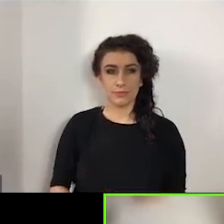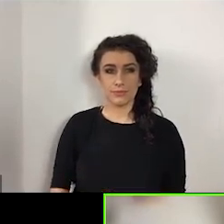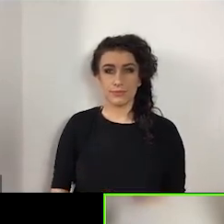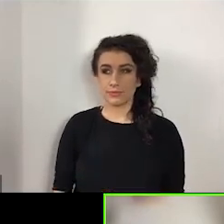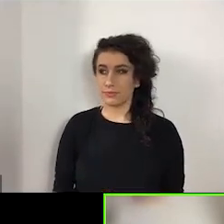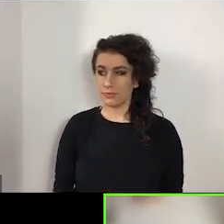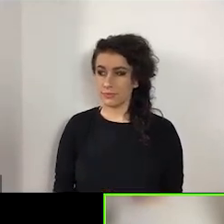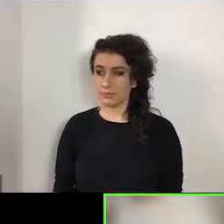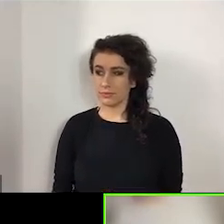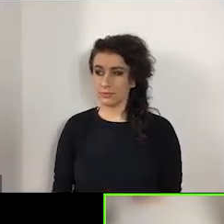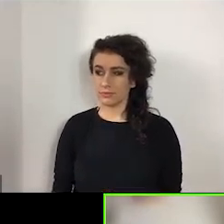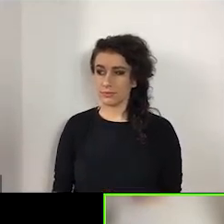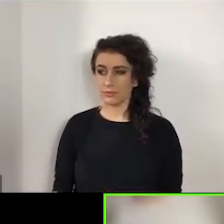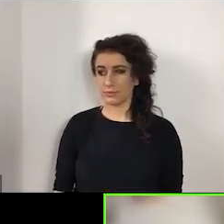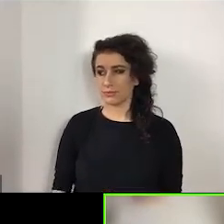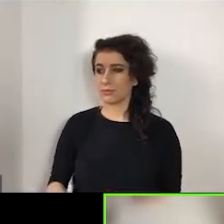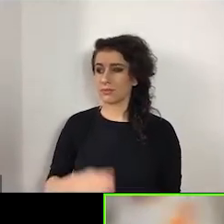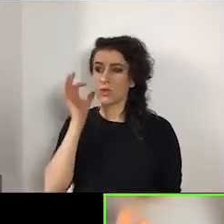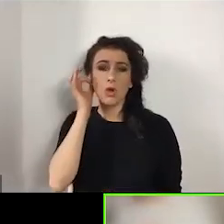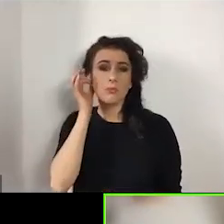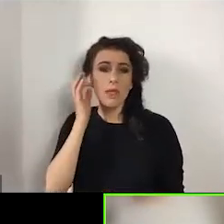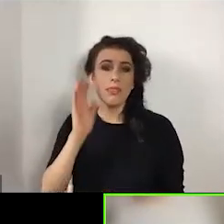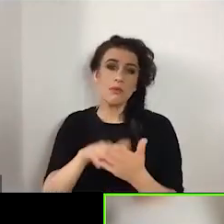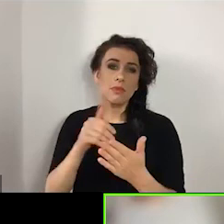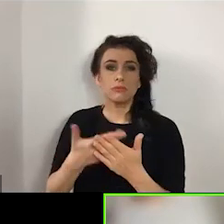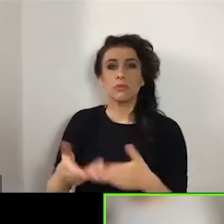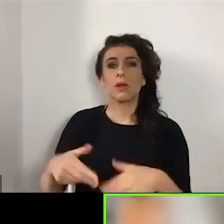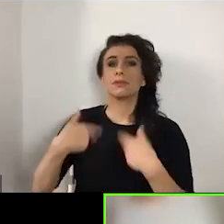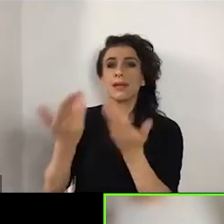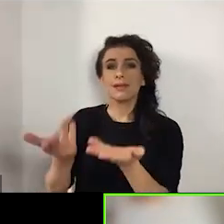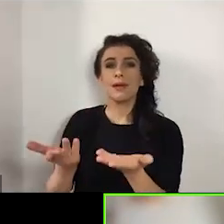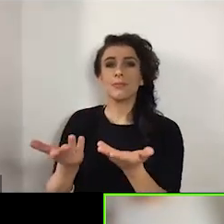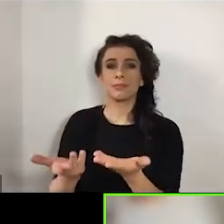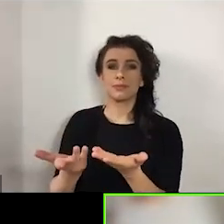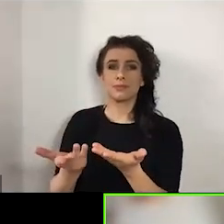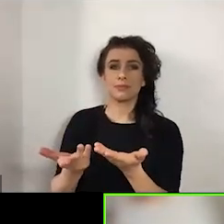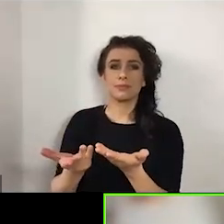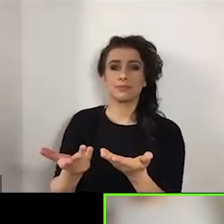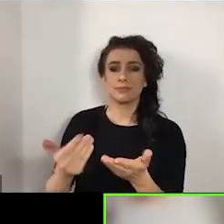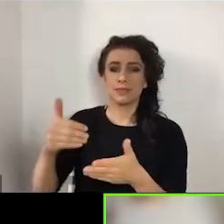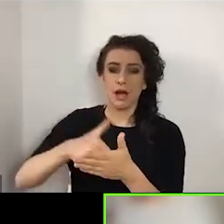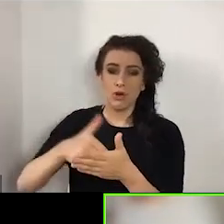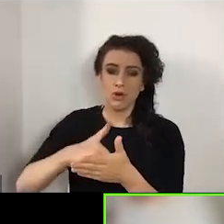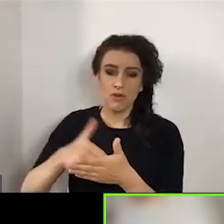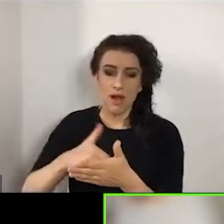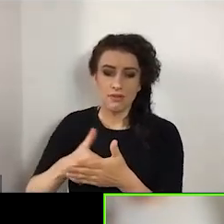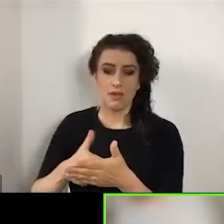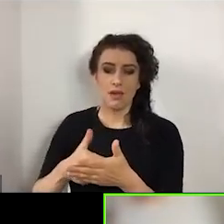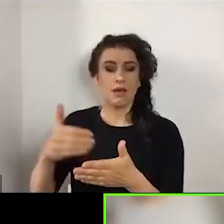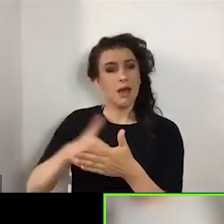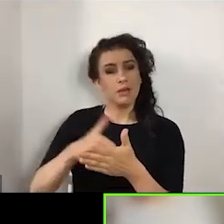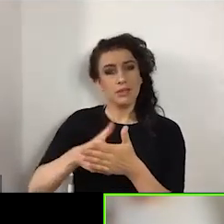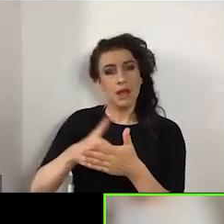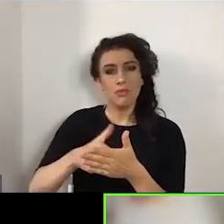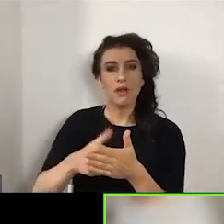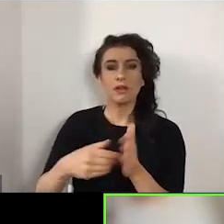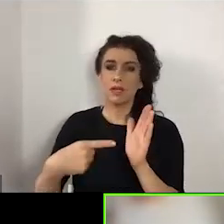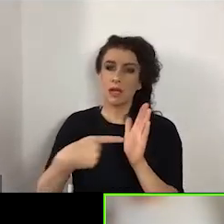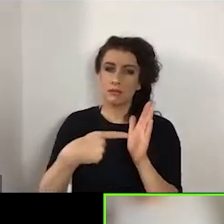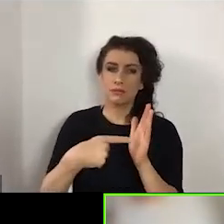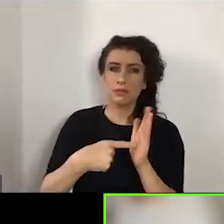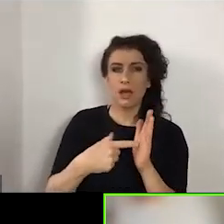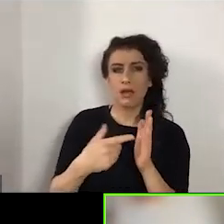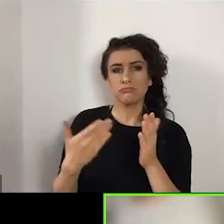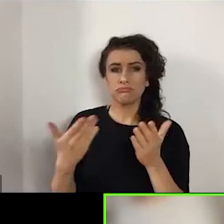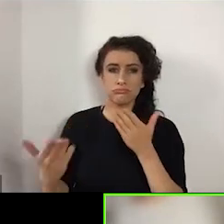someone raises their hand and says, I think this, and it's a girl or it's a woman, and you're